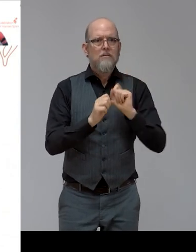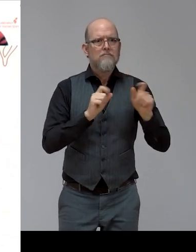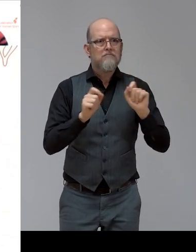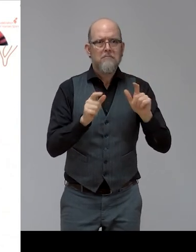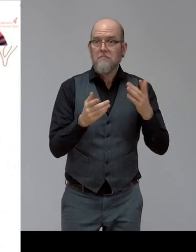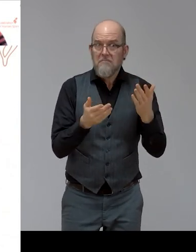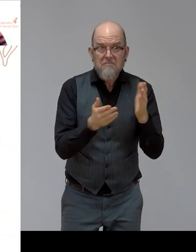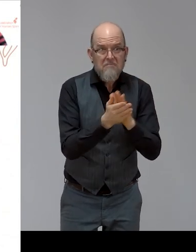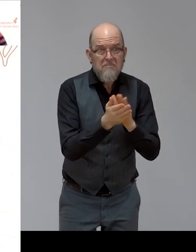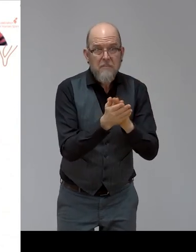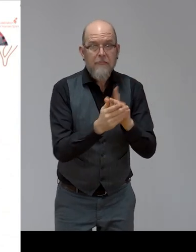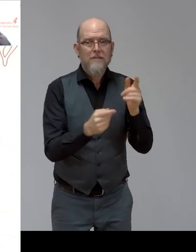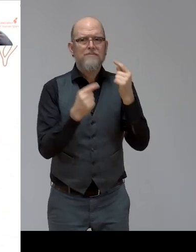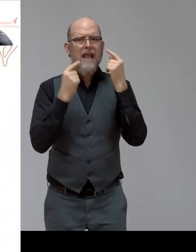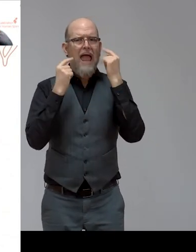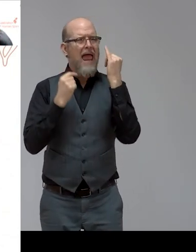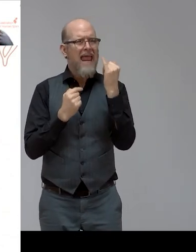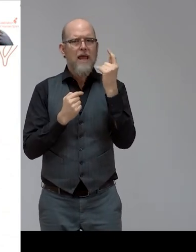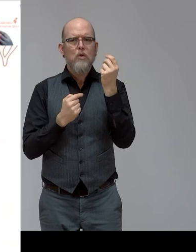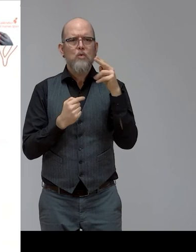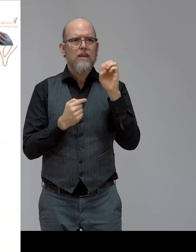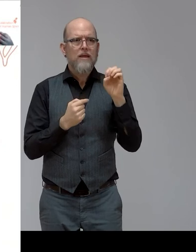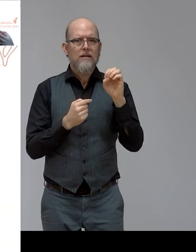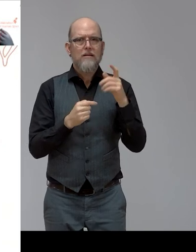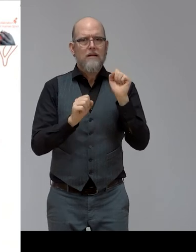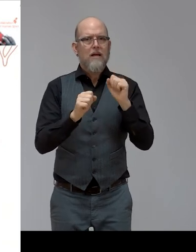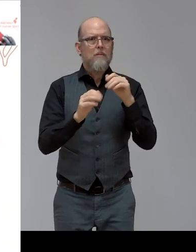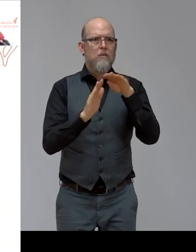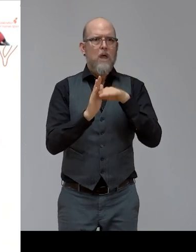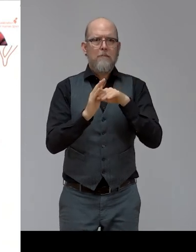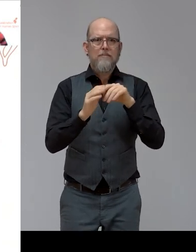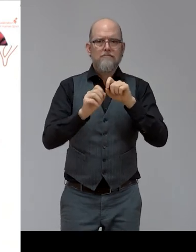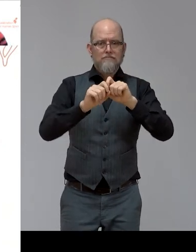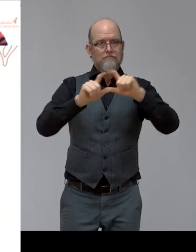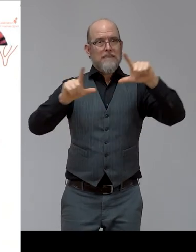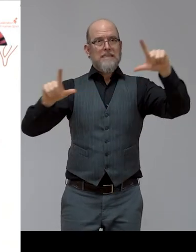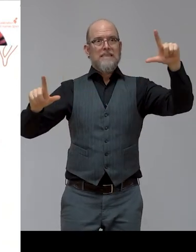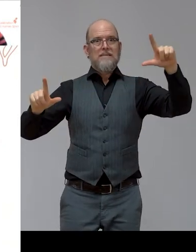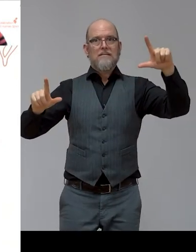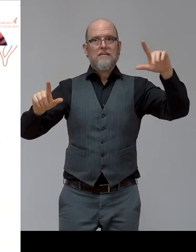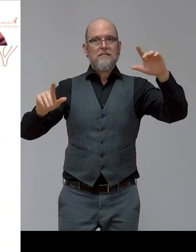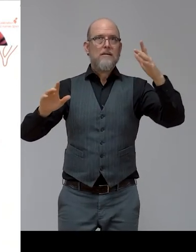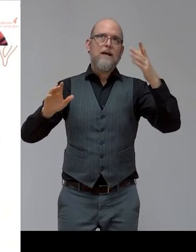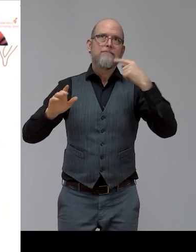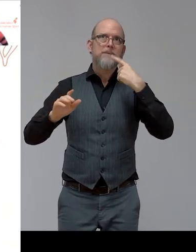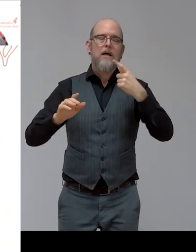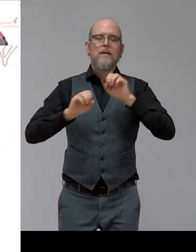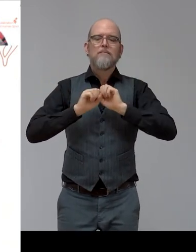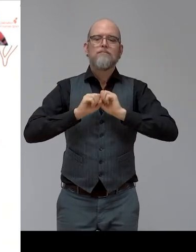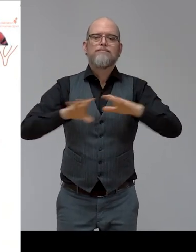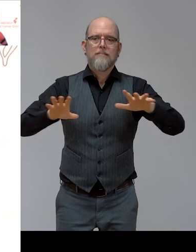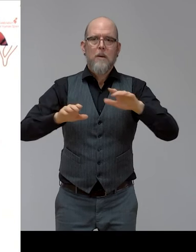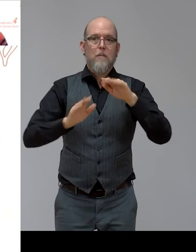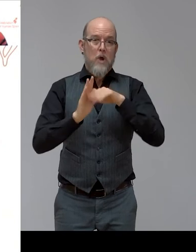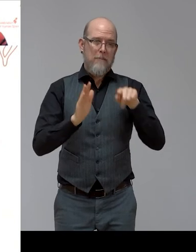big, hairy, audacious goal is to reach out to 1 million visually impaired users in next 5 years. And our